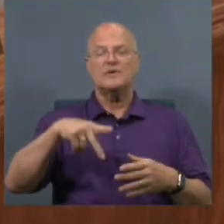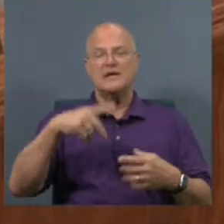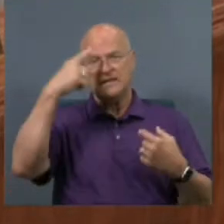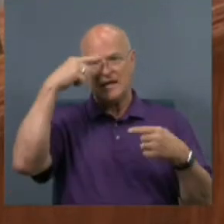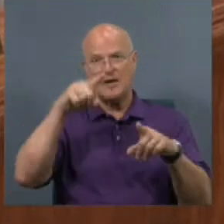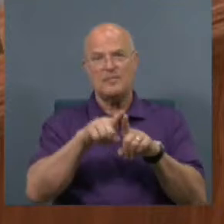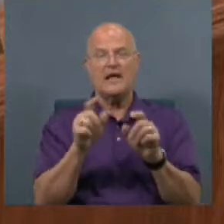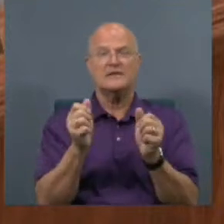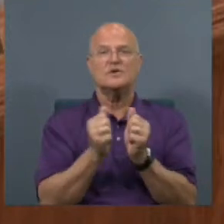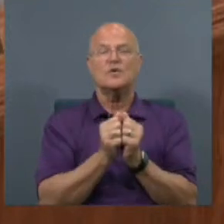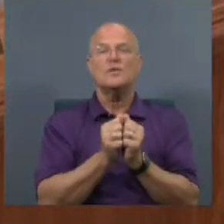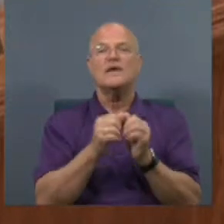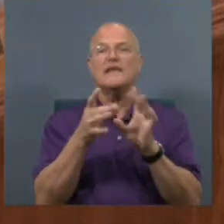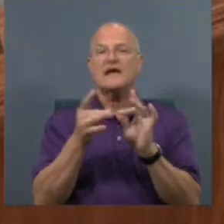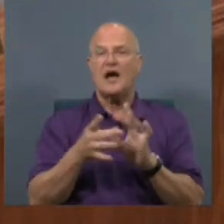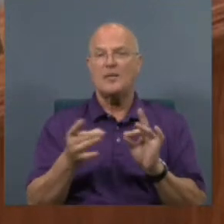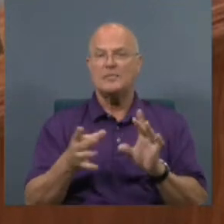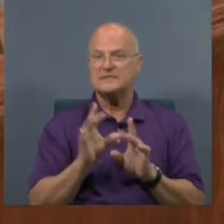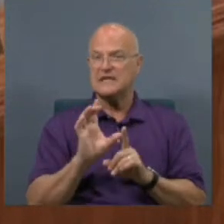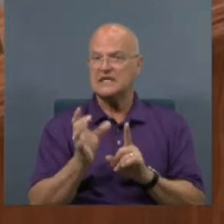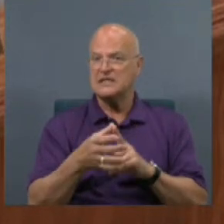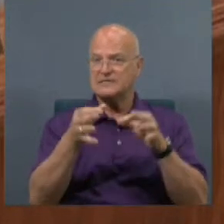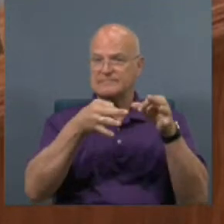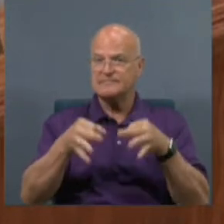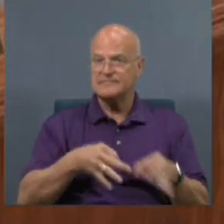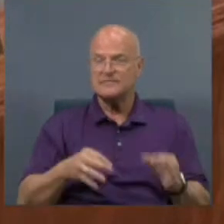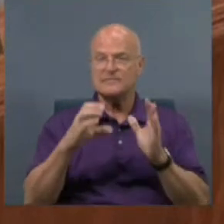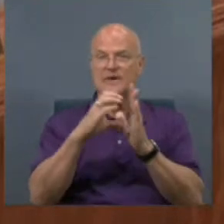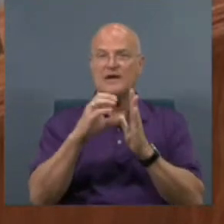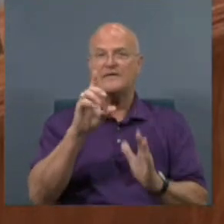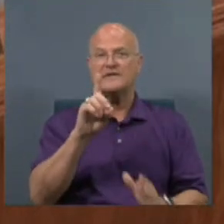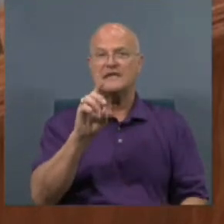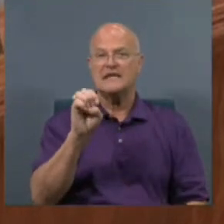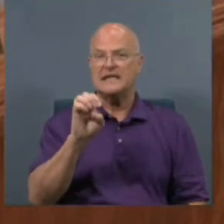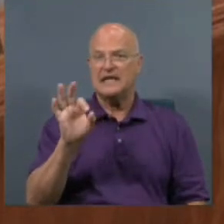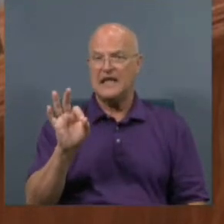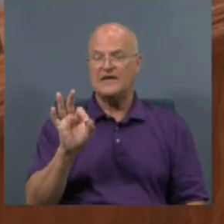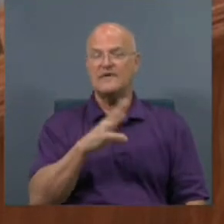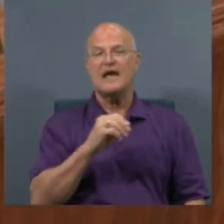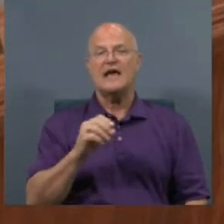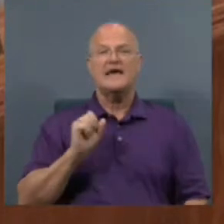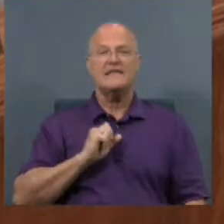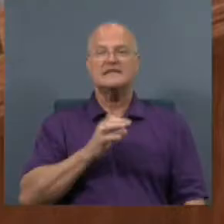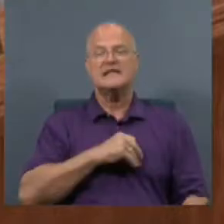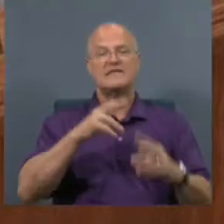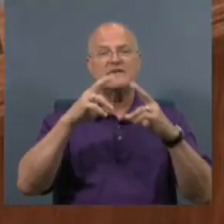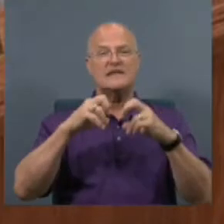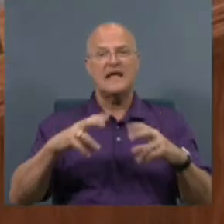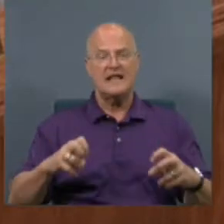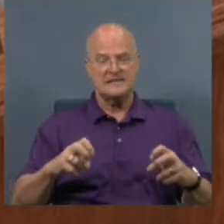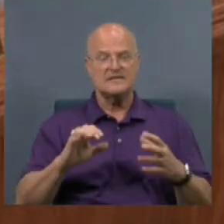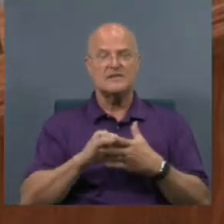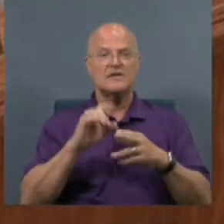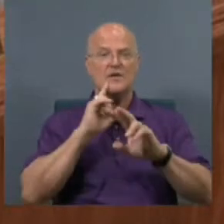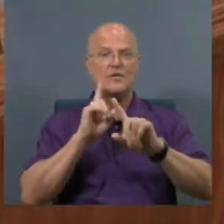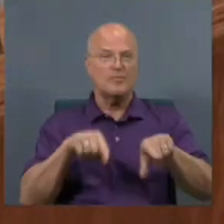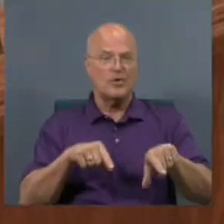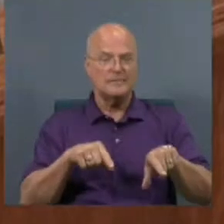to compliance with the comments and conditions outlined in paragraphs D, E, and F and the staff analysis of the agenda staff